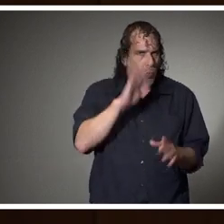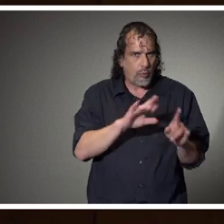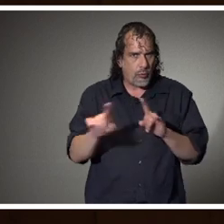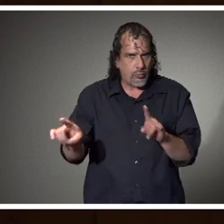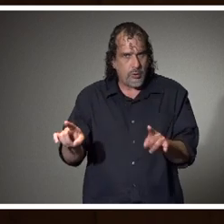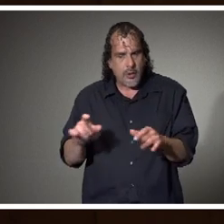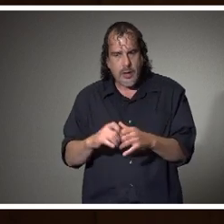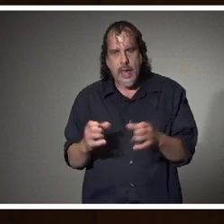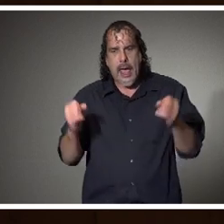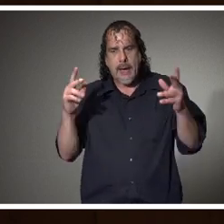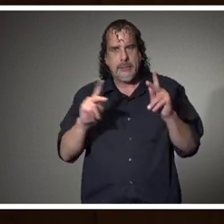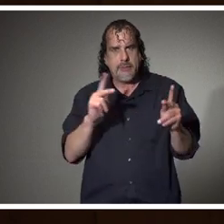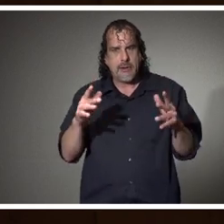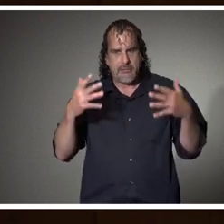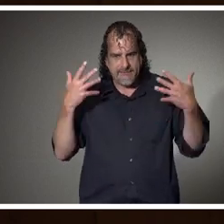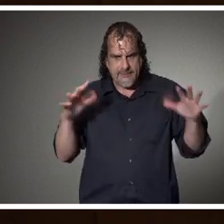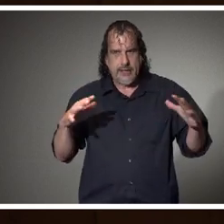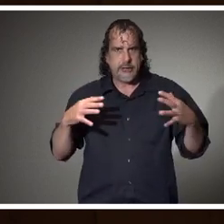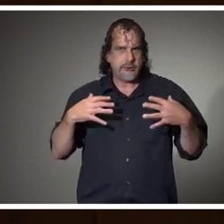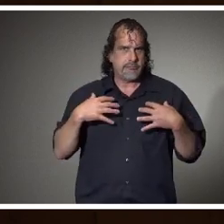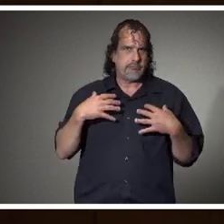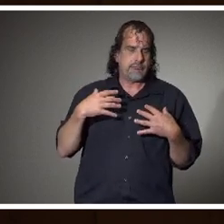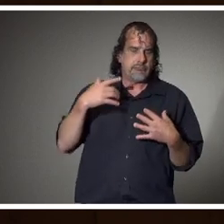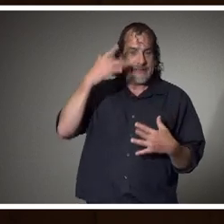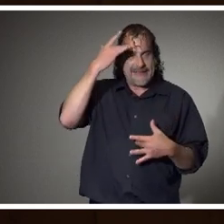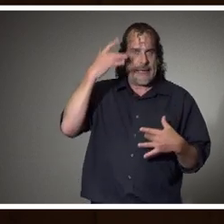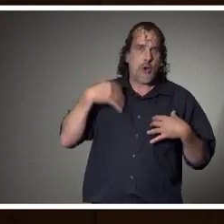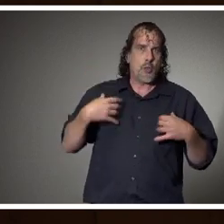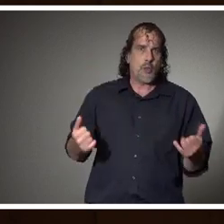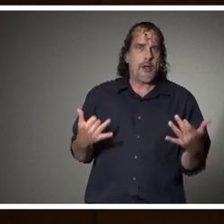how many Mississippians have actually been infected.